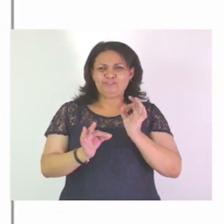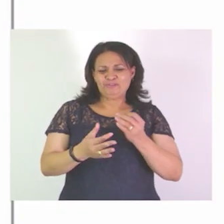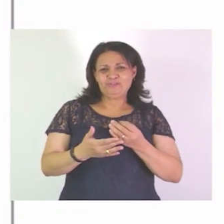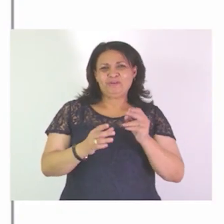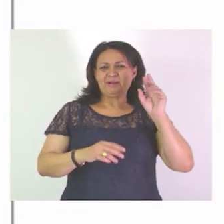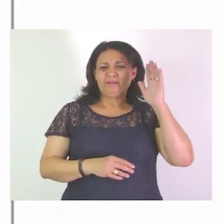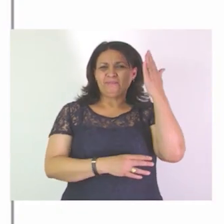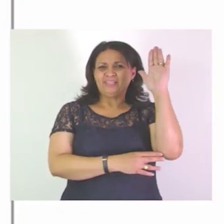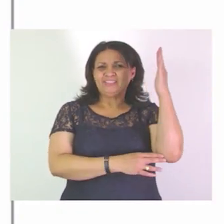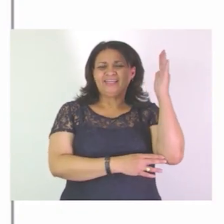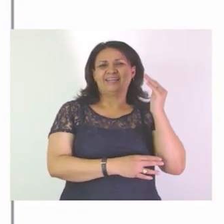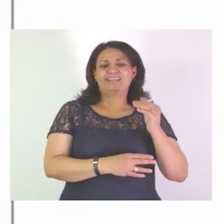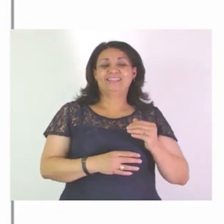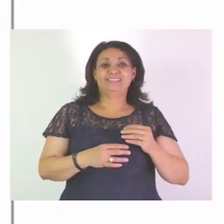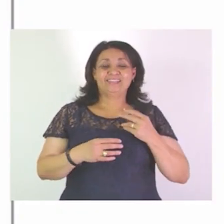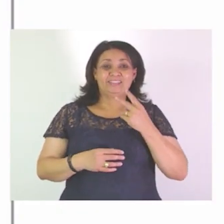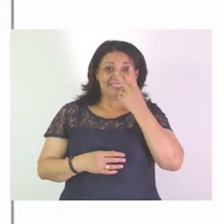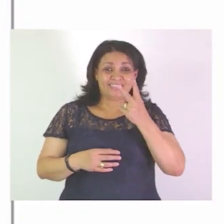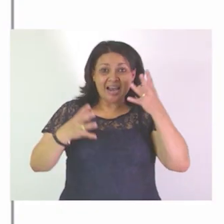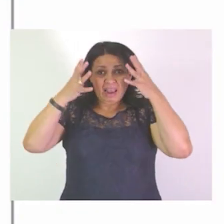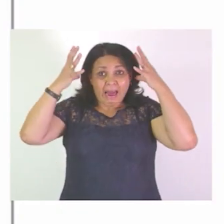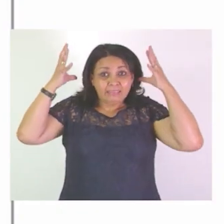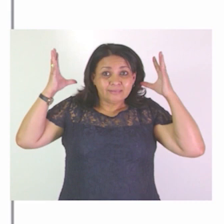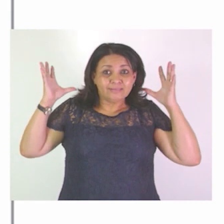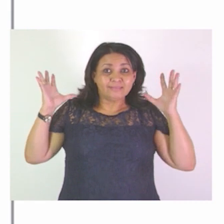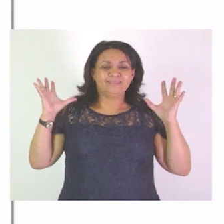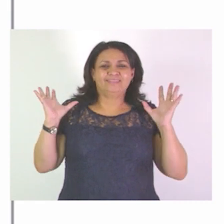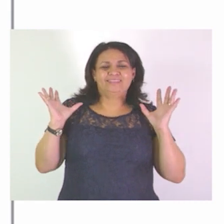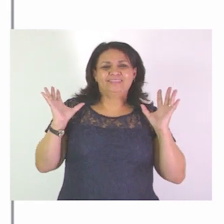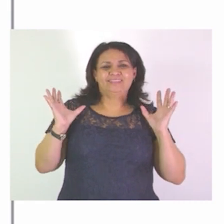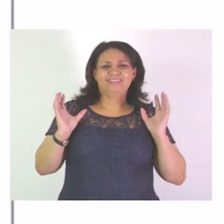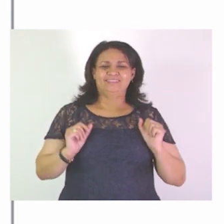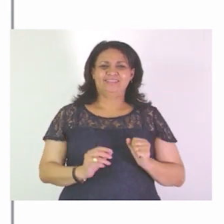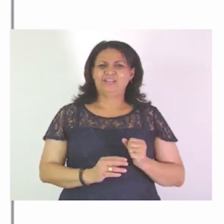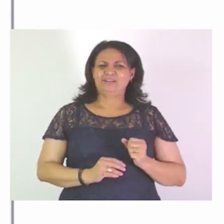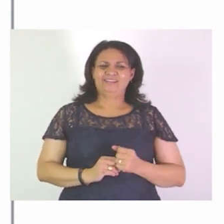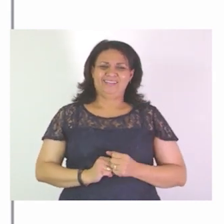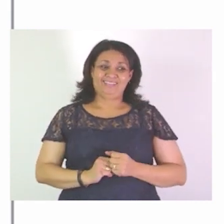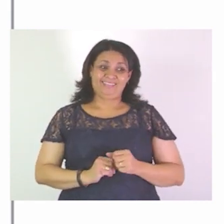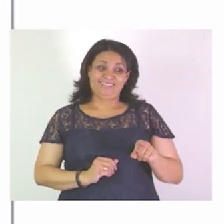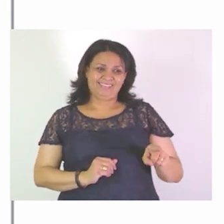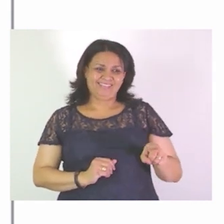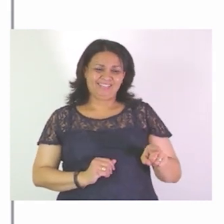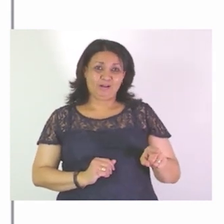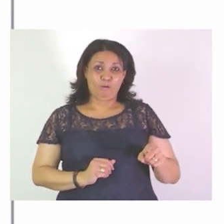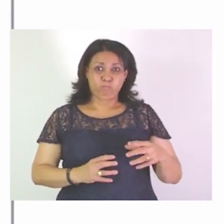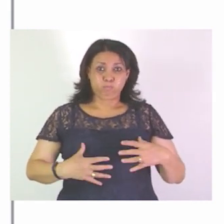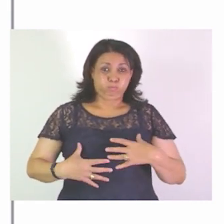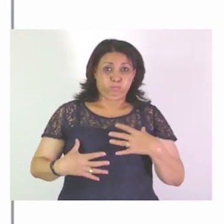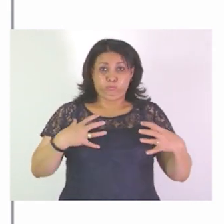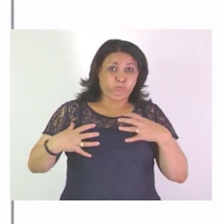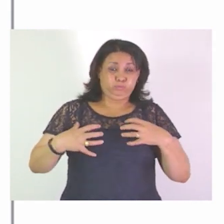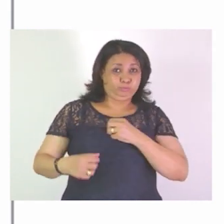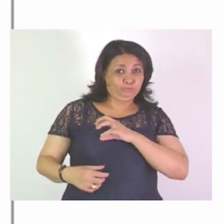25 of a lion. Not just any lion, not just a scary